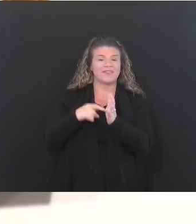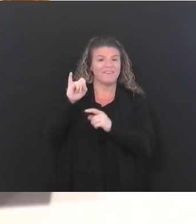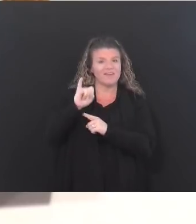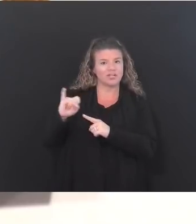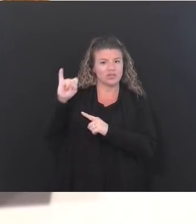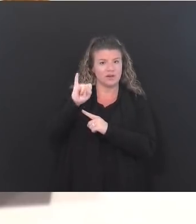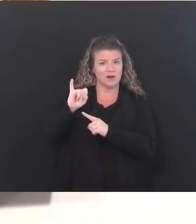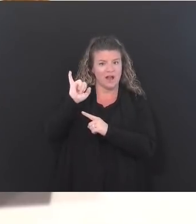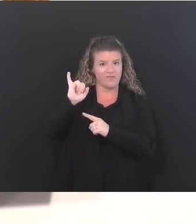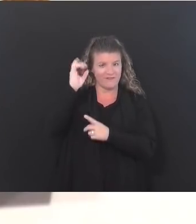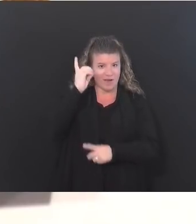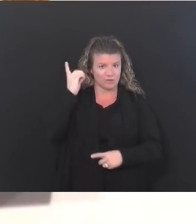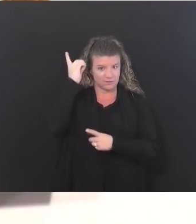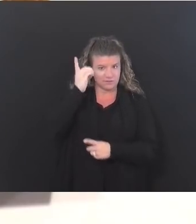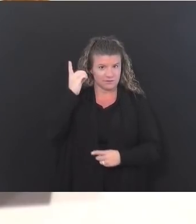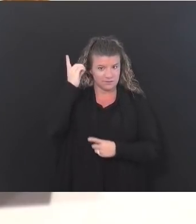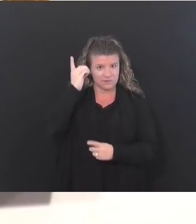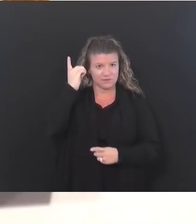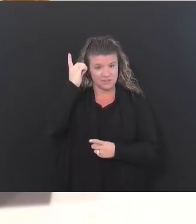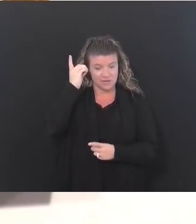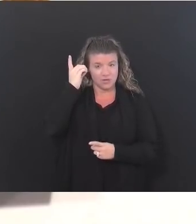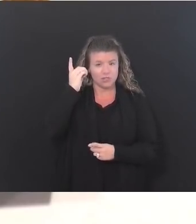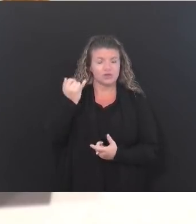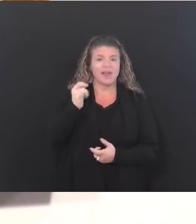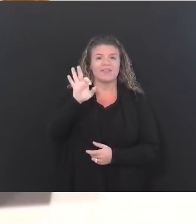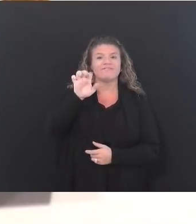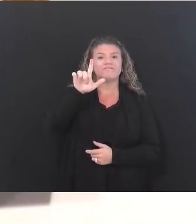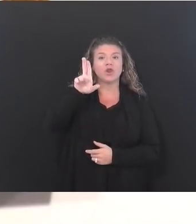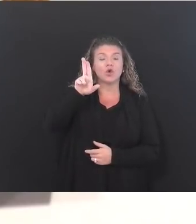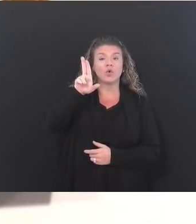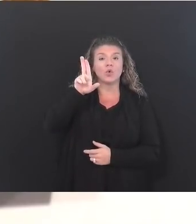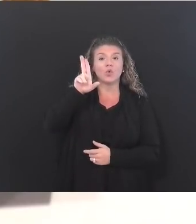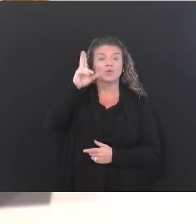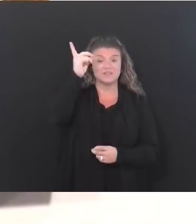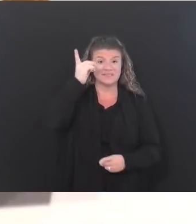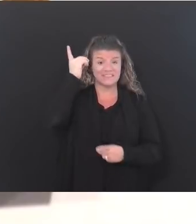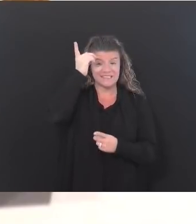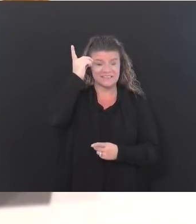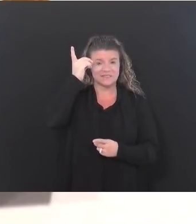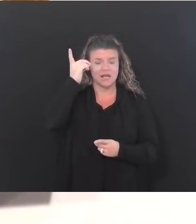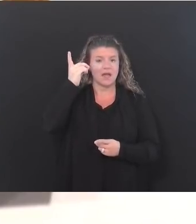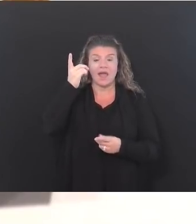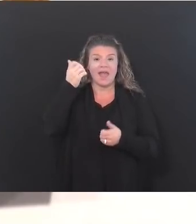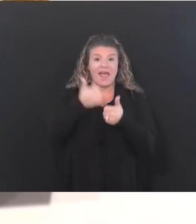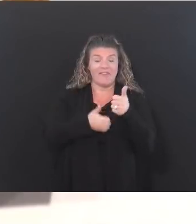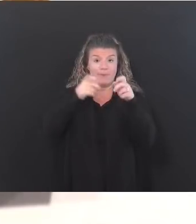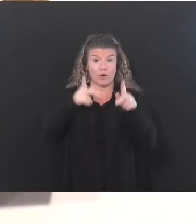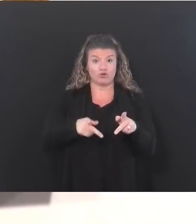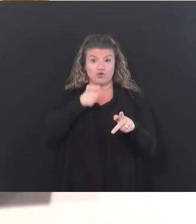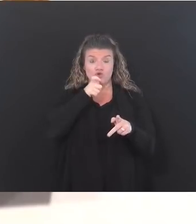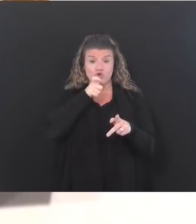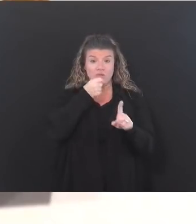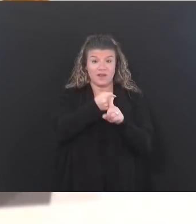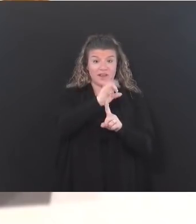So the influenza virus, every person that's infected infects about 1.2 to 1.6